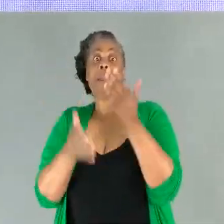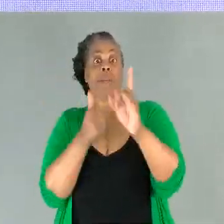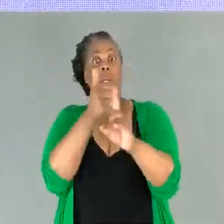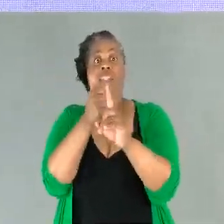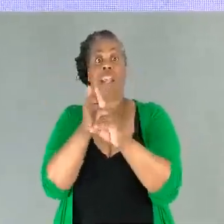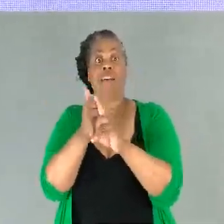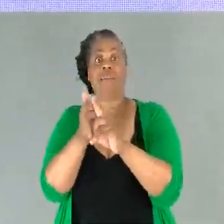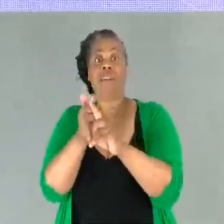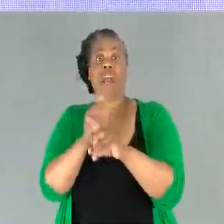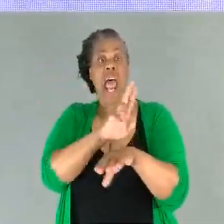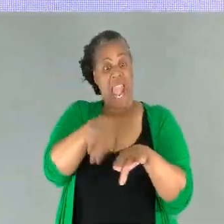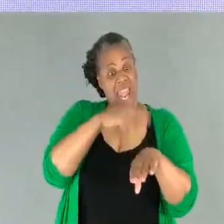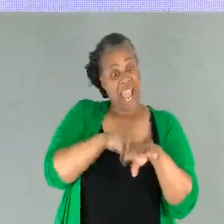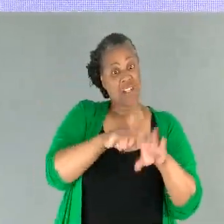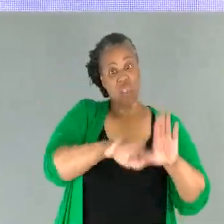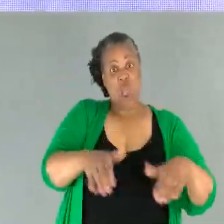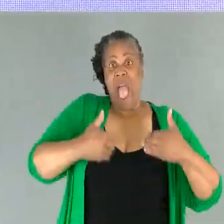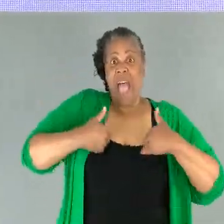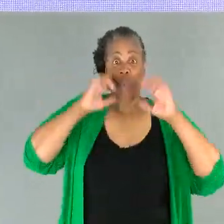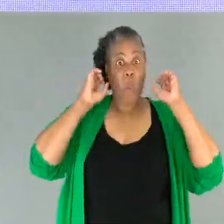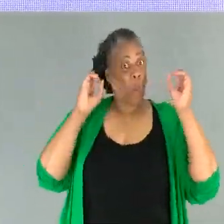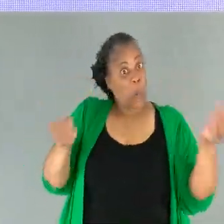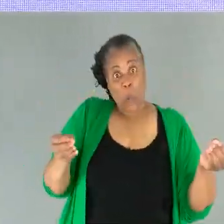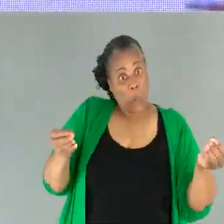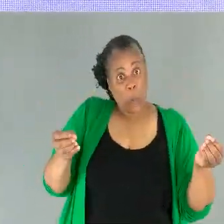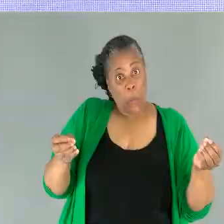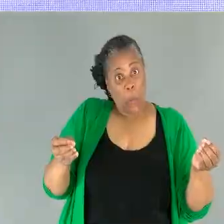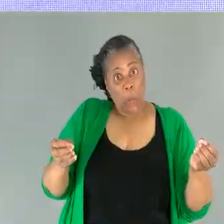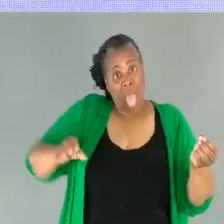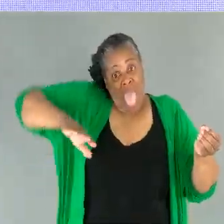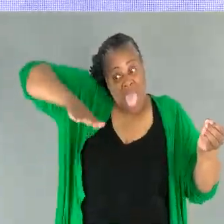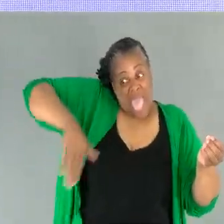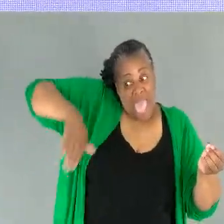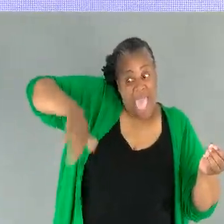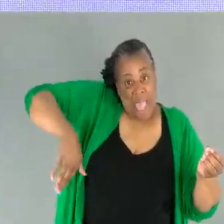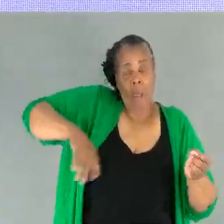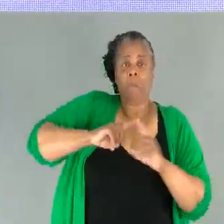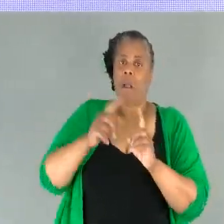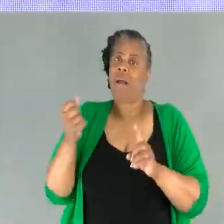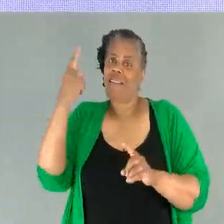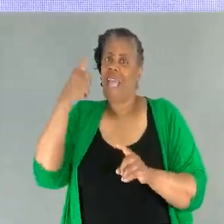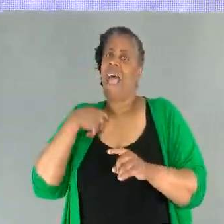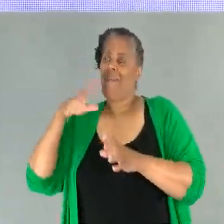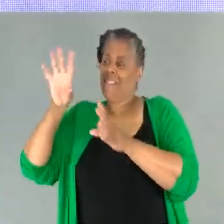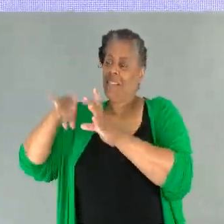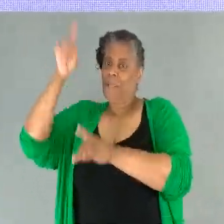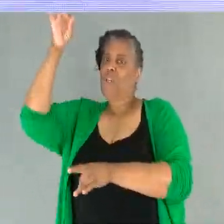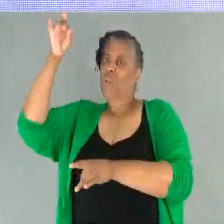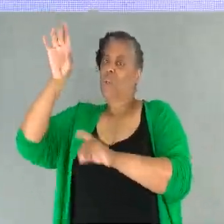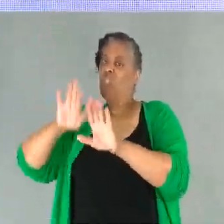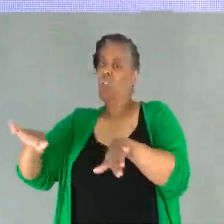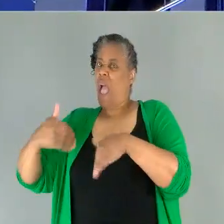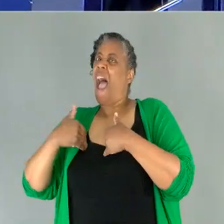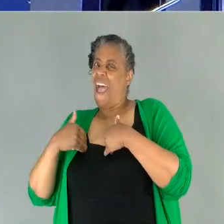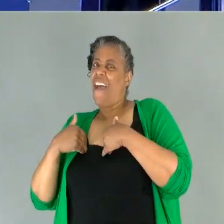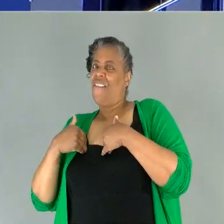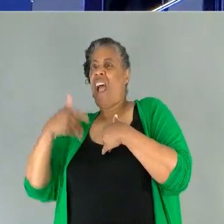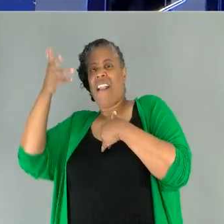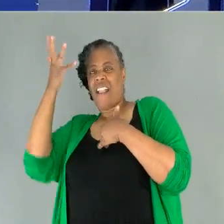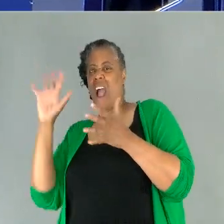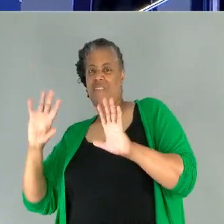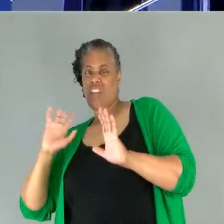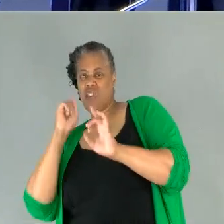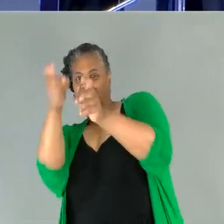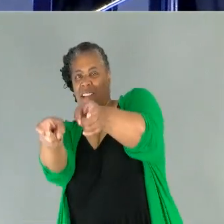have your natural child. You don't have it yet, but there is a spiritual child that the Lord has given